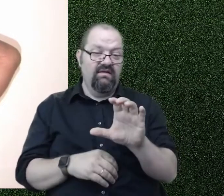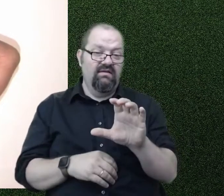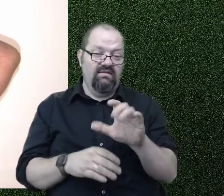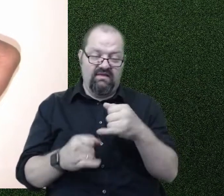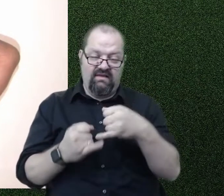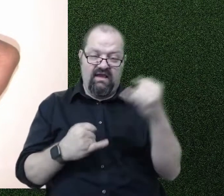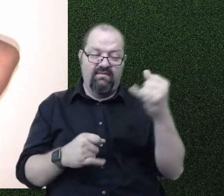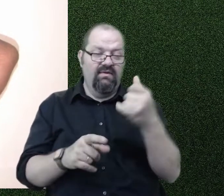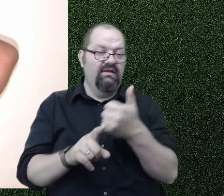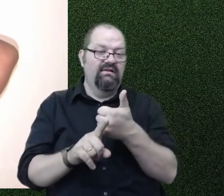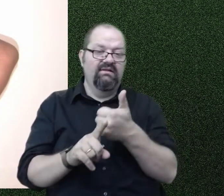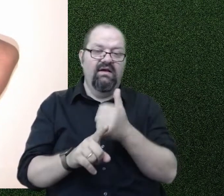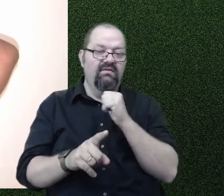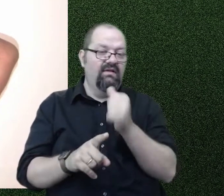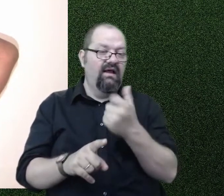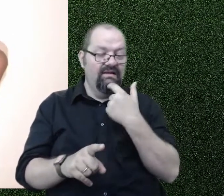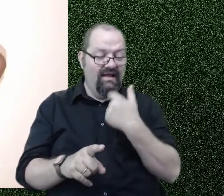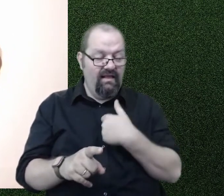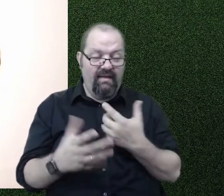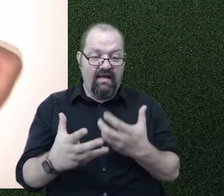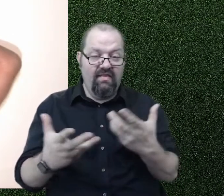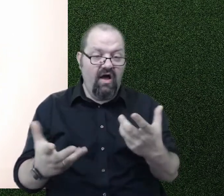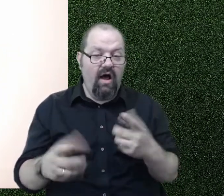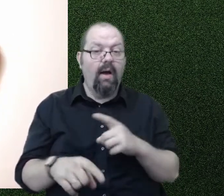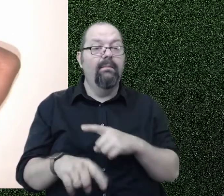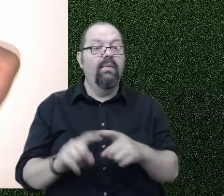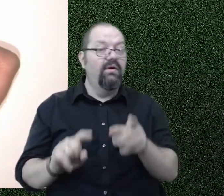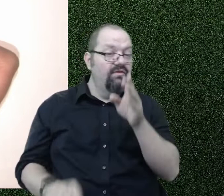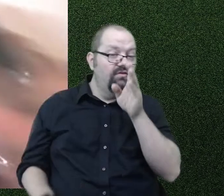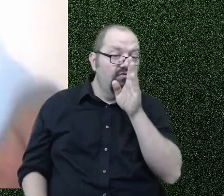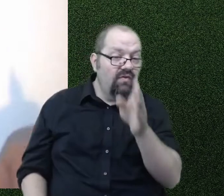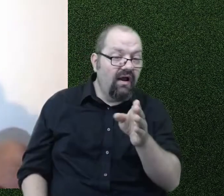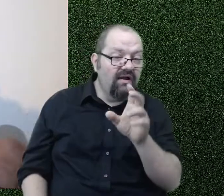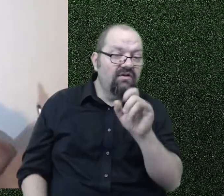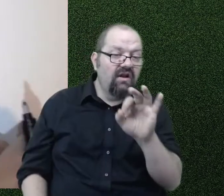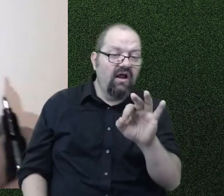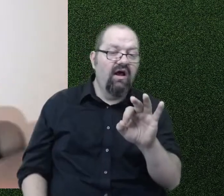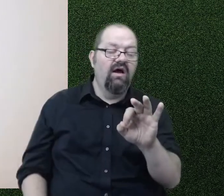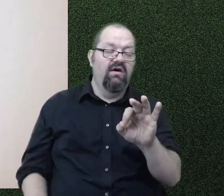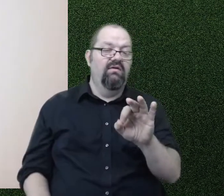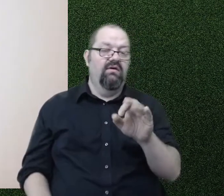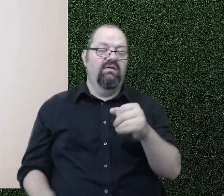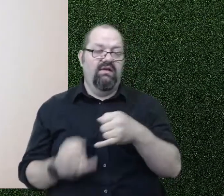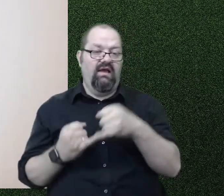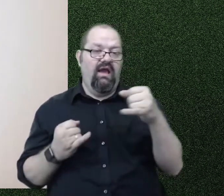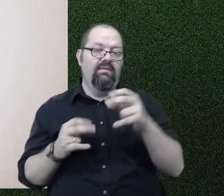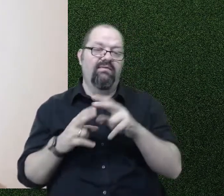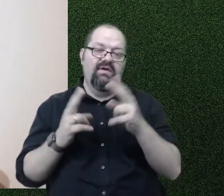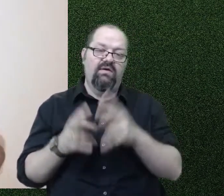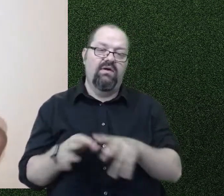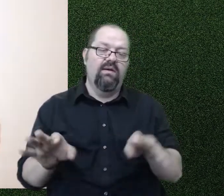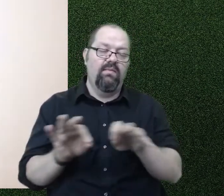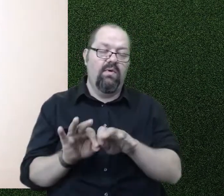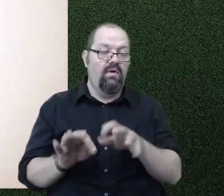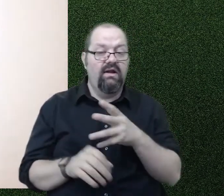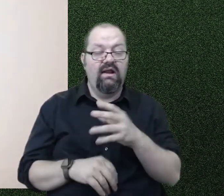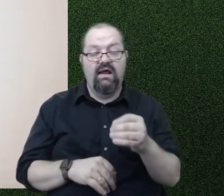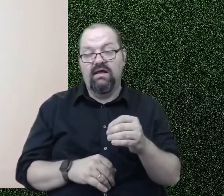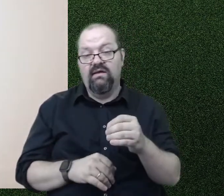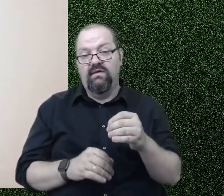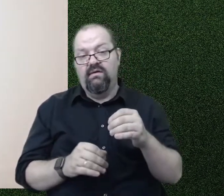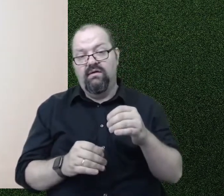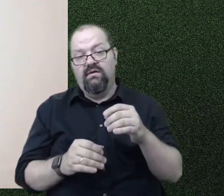cable or the tension in the cable. But the direction of the cable, that's really important. And the direction is